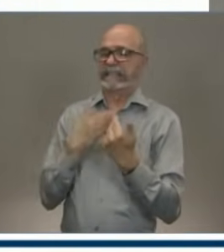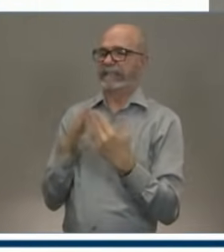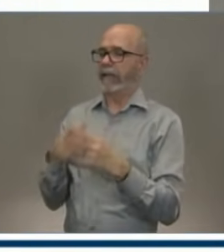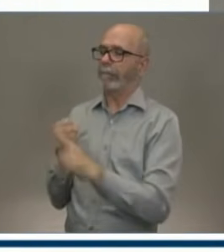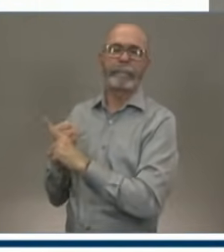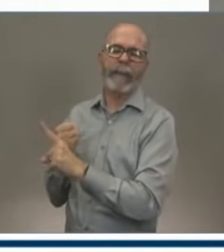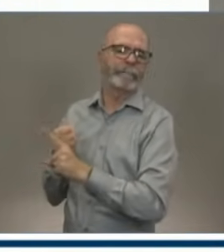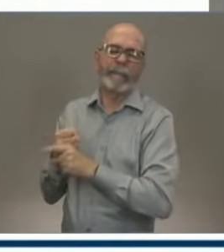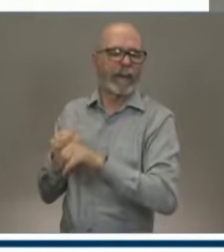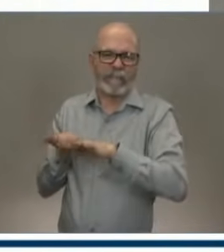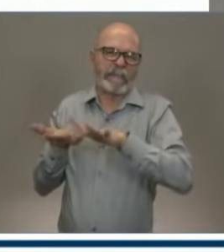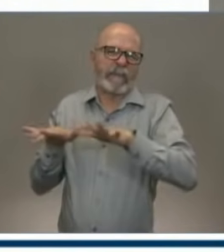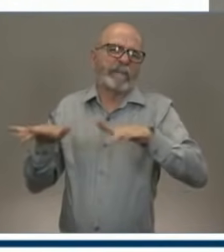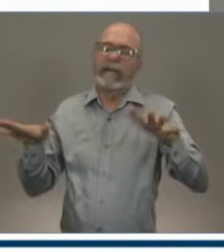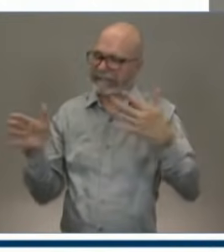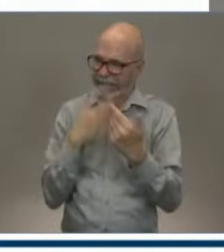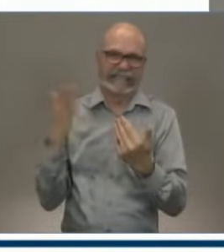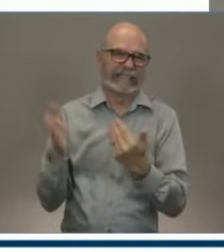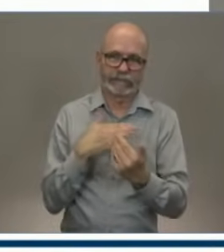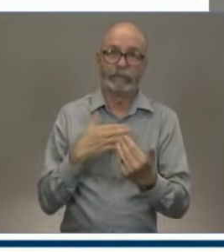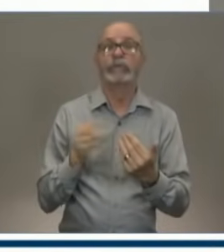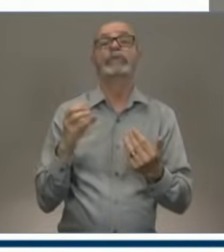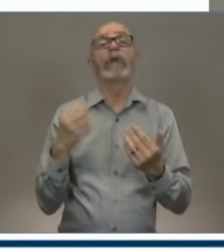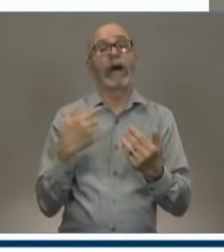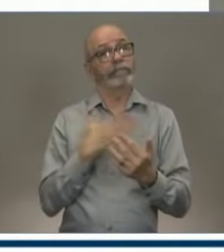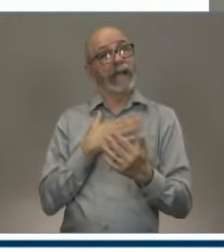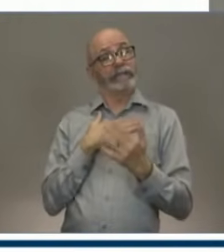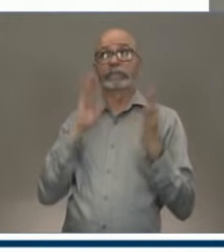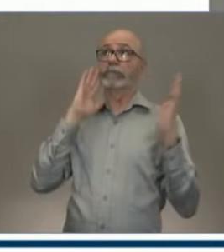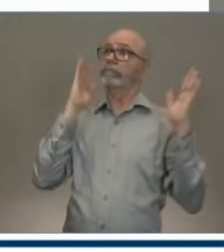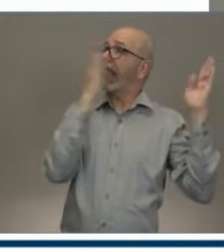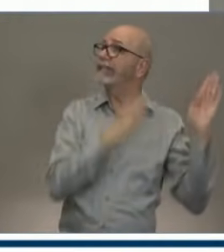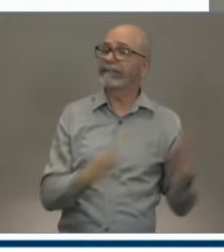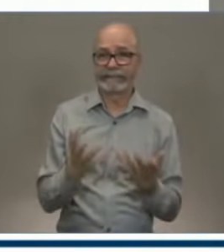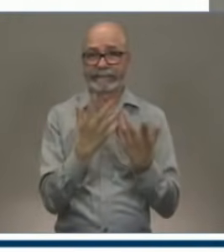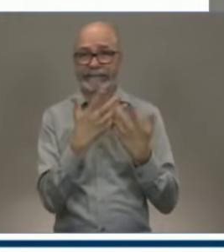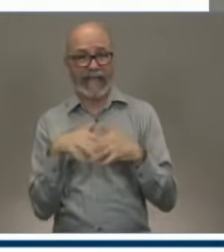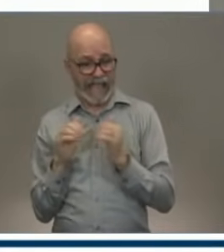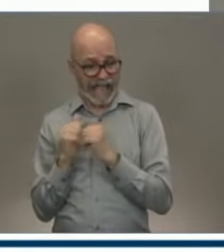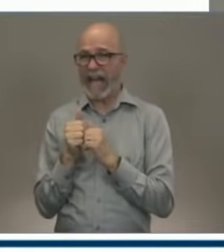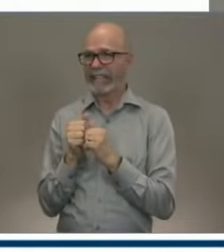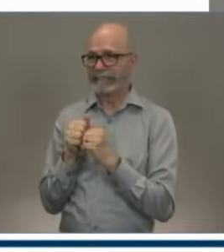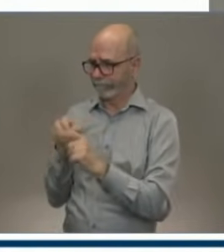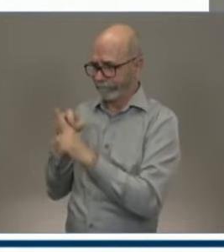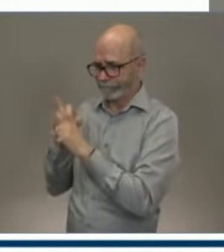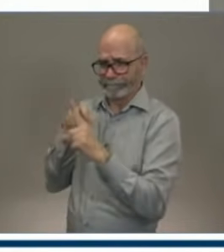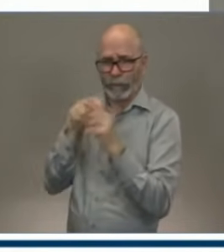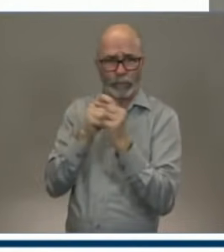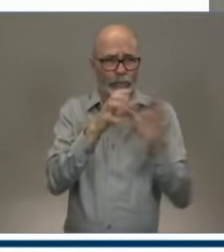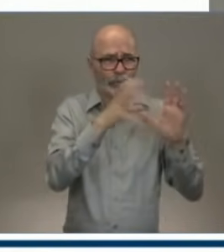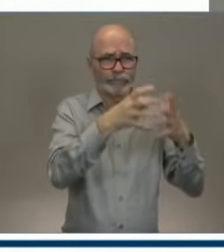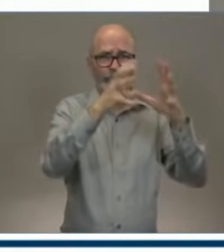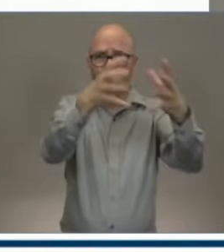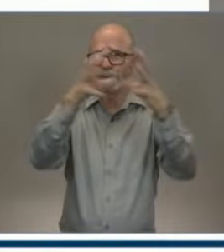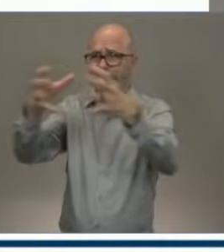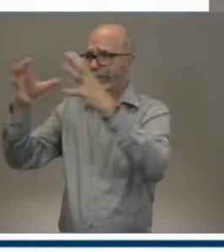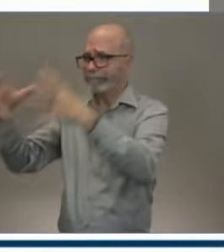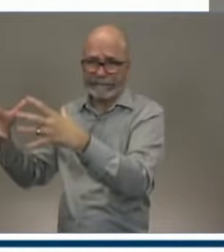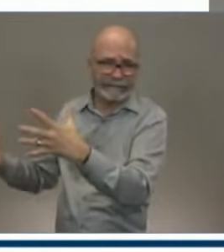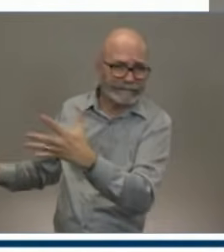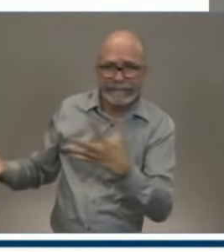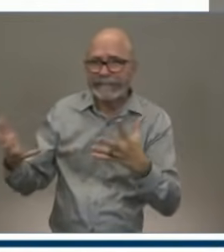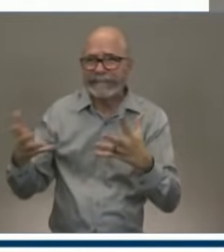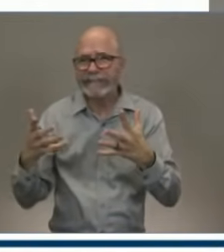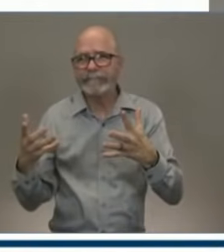So part of our planning is actively looking at how do we make sure that those vulnerable populations and settings get